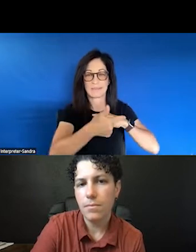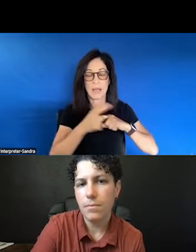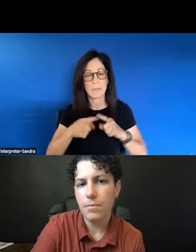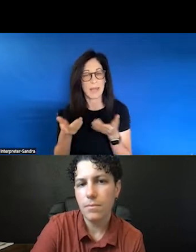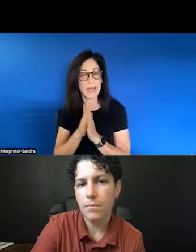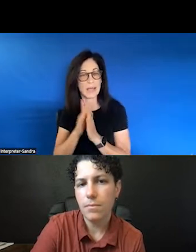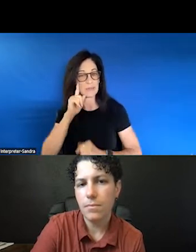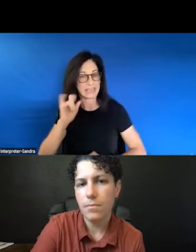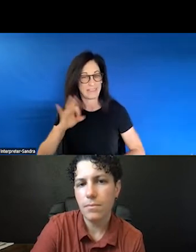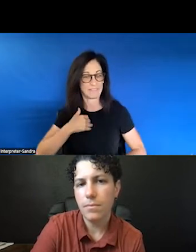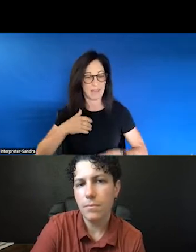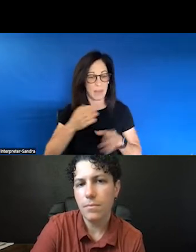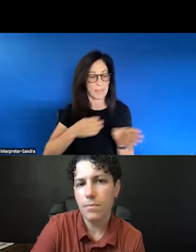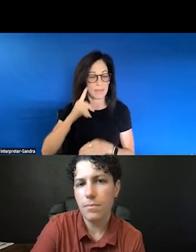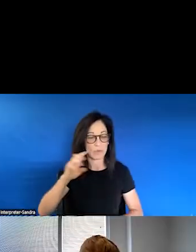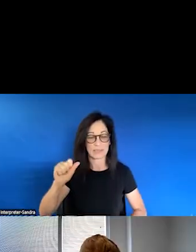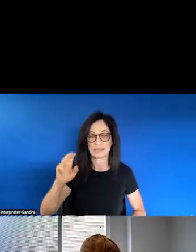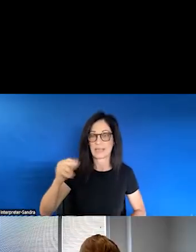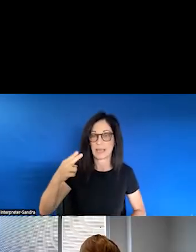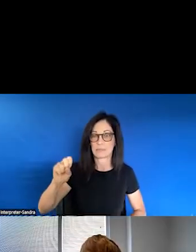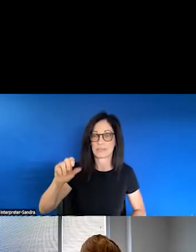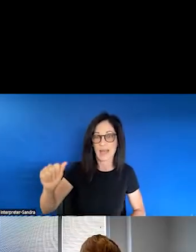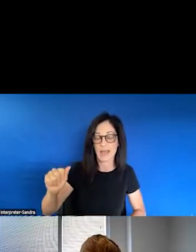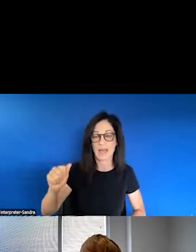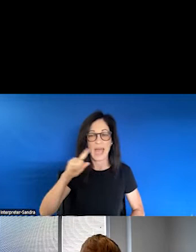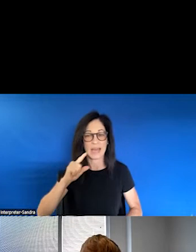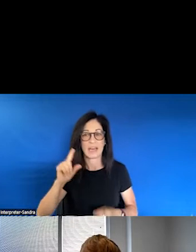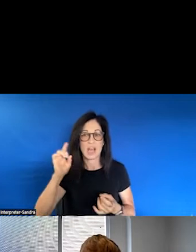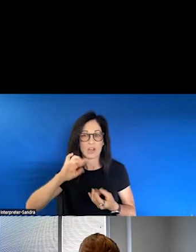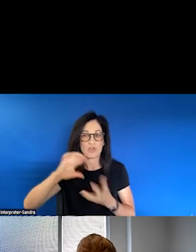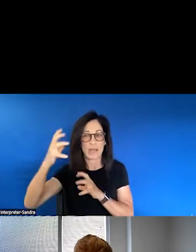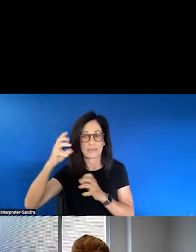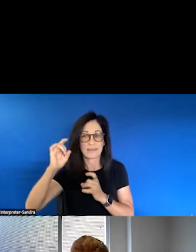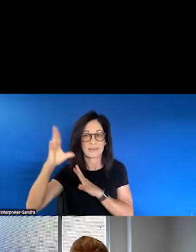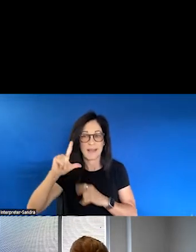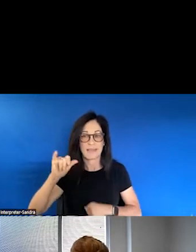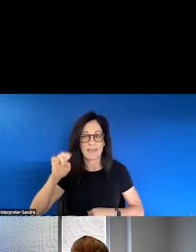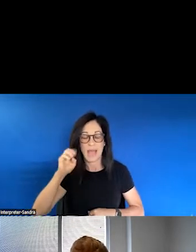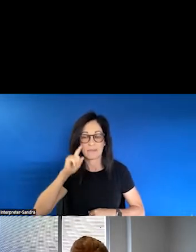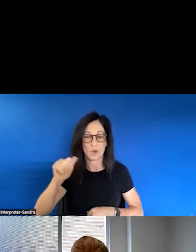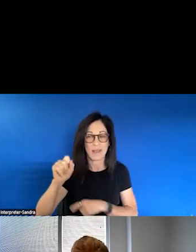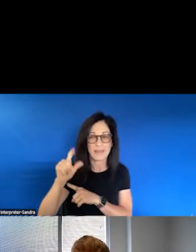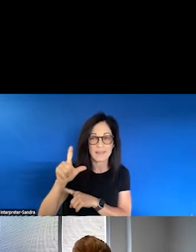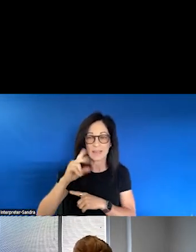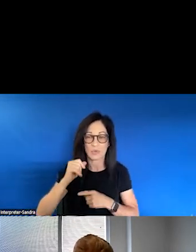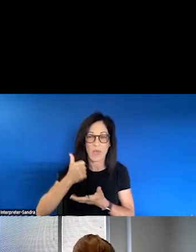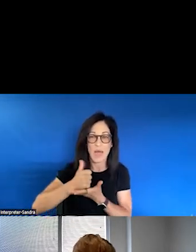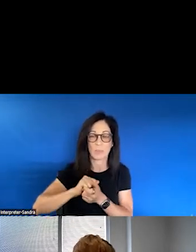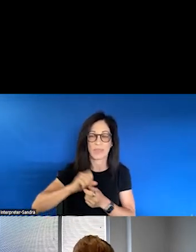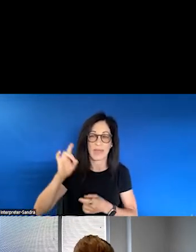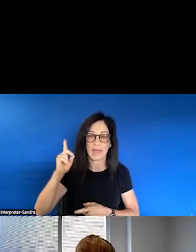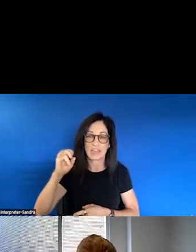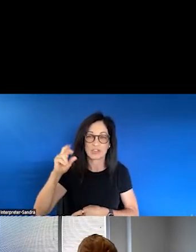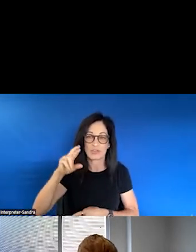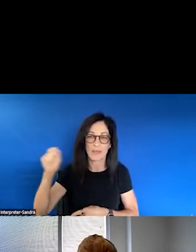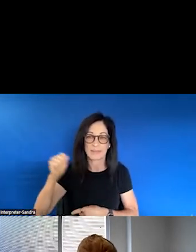for Samsa to set up 988 and crisis line for ASL users similar to the disaster distress helpline. So I don't know if Richard is